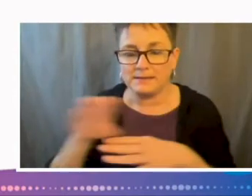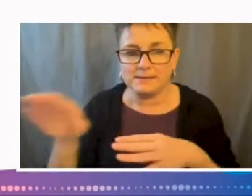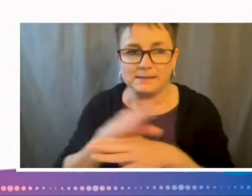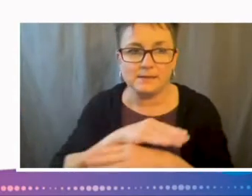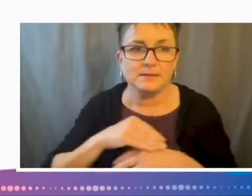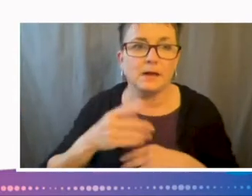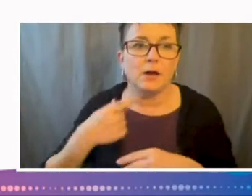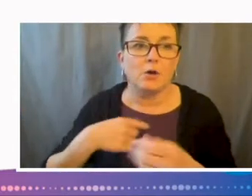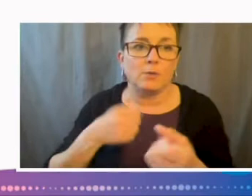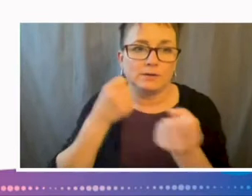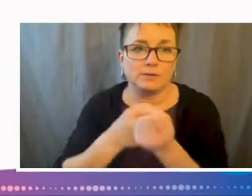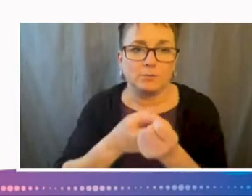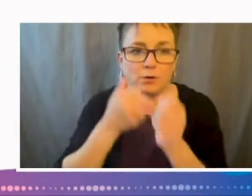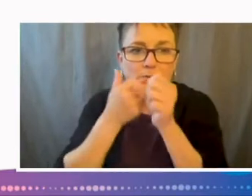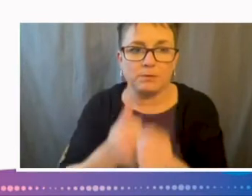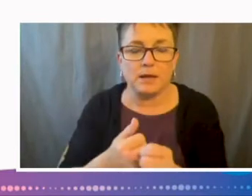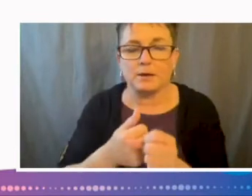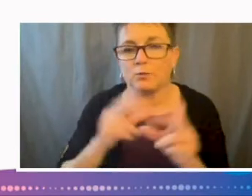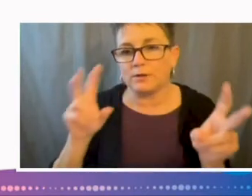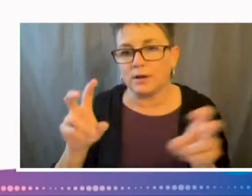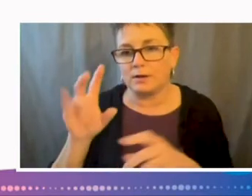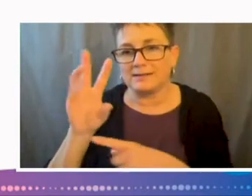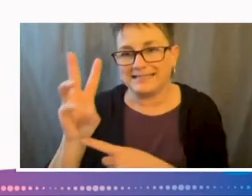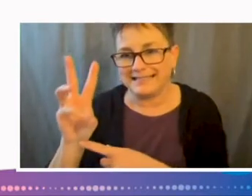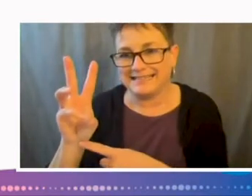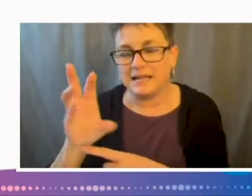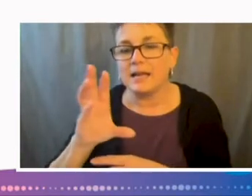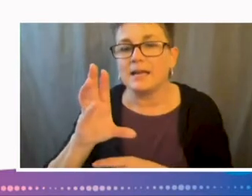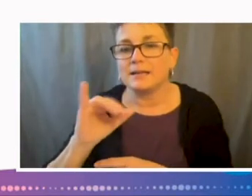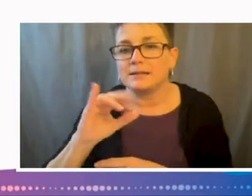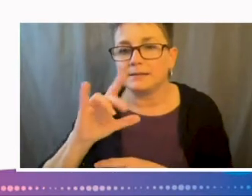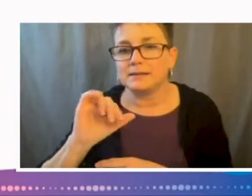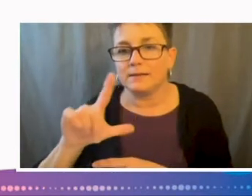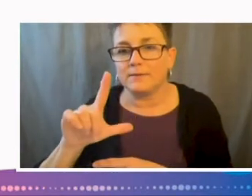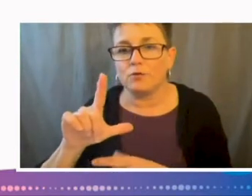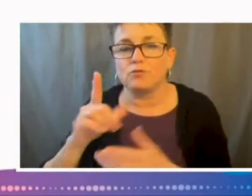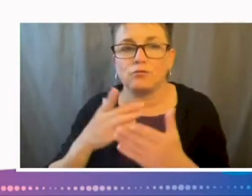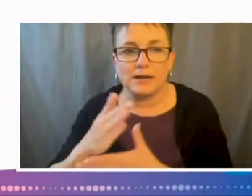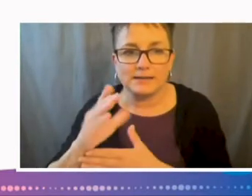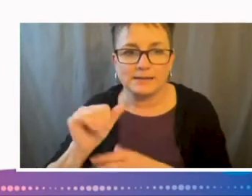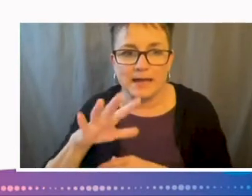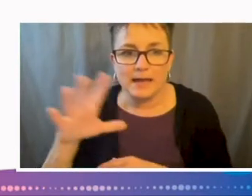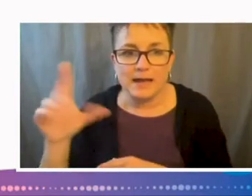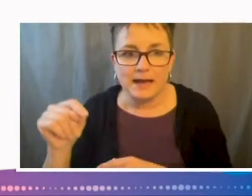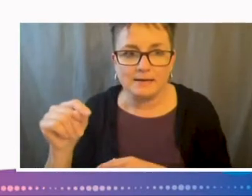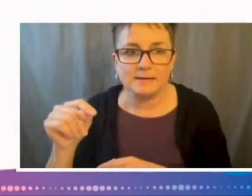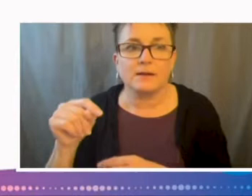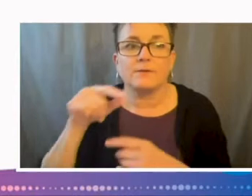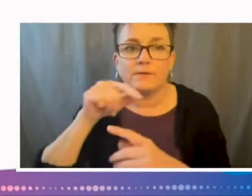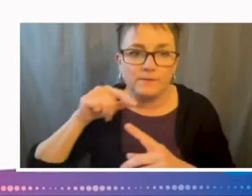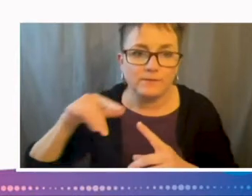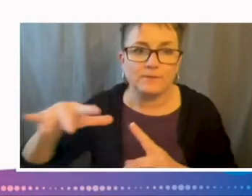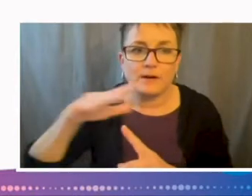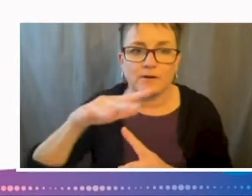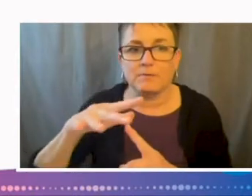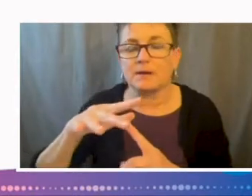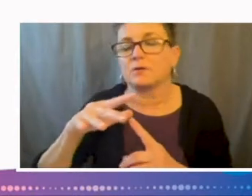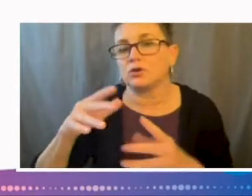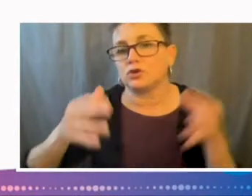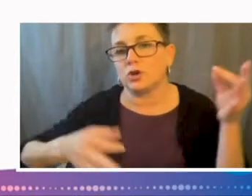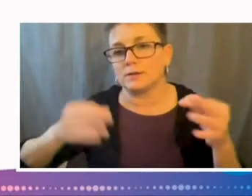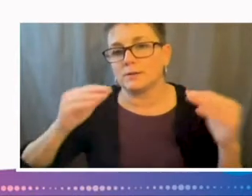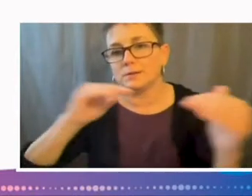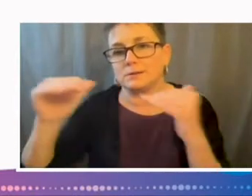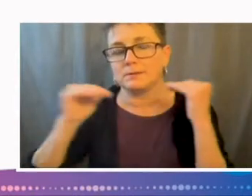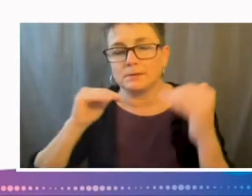support compliance with Title VI of the Civil Rights Act and the Environmental Justice Requirements, as well as the Americans with Disabilities Act, for